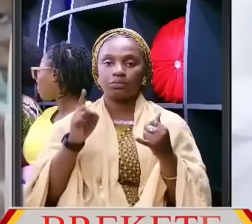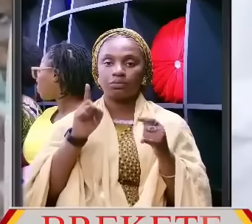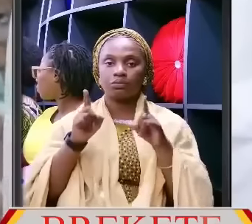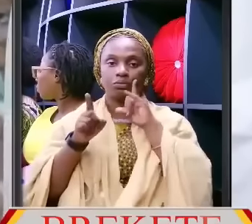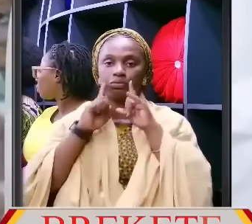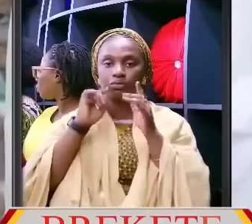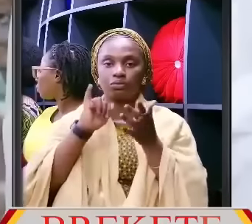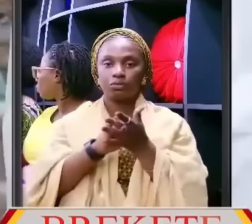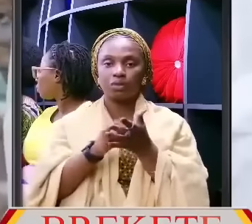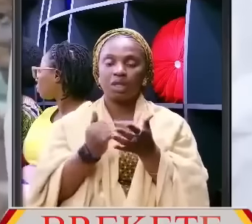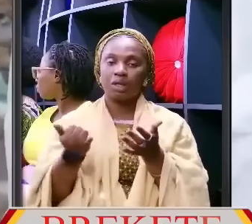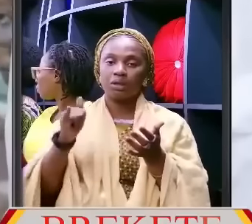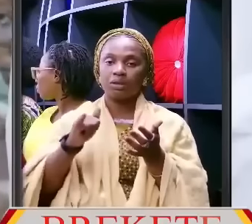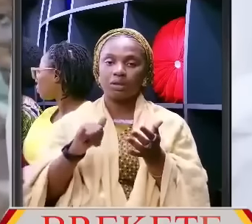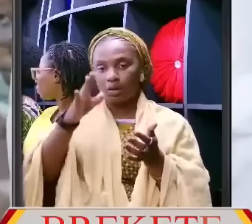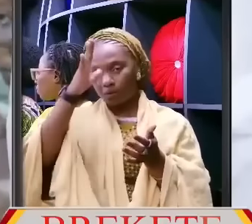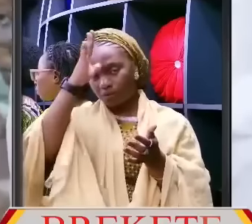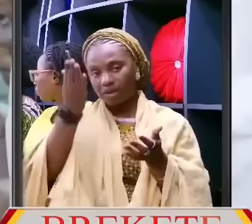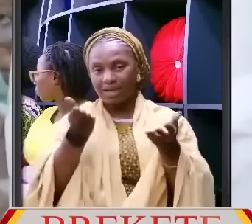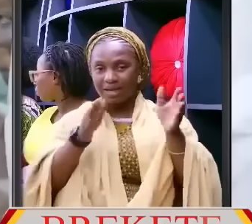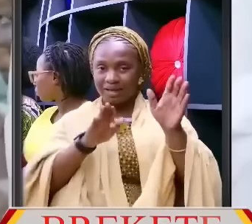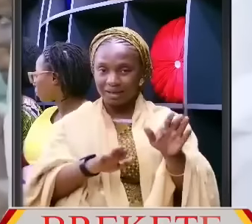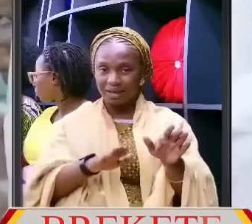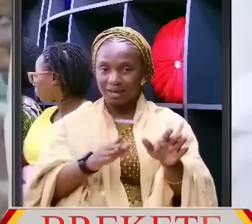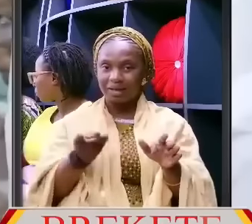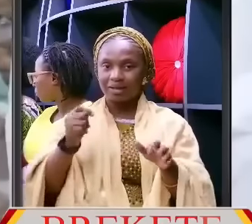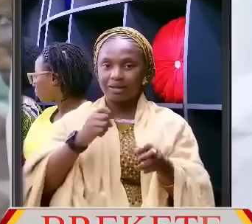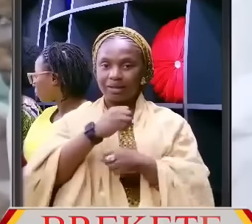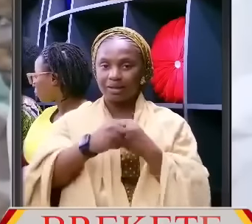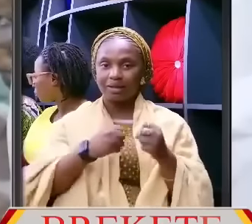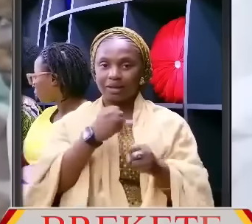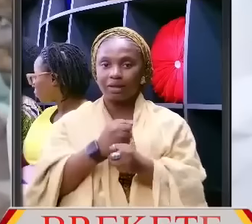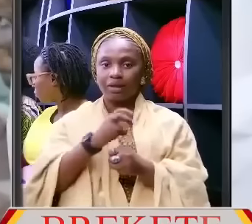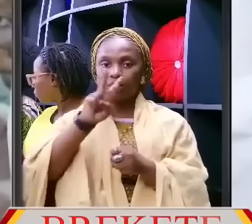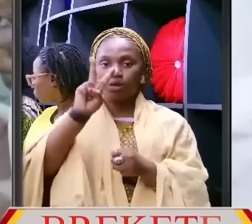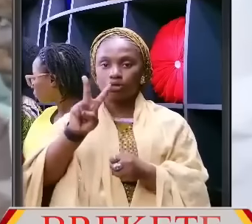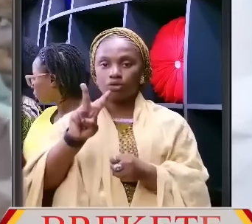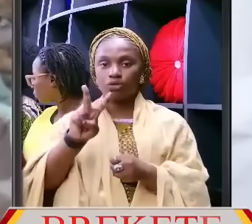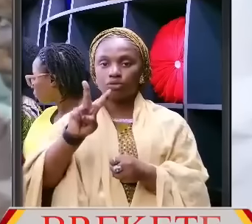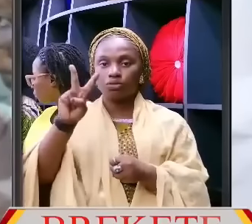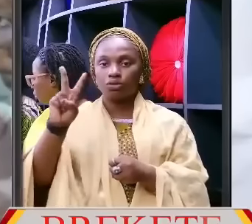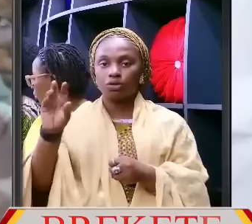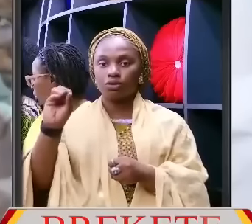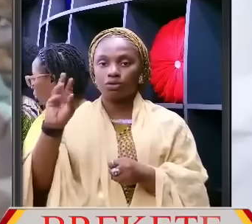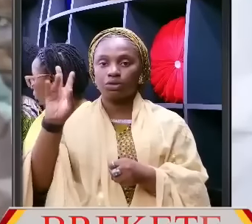He said that father died in the year 2008. At that time, he went to Hajj.